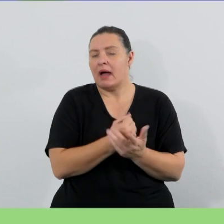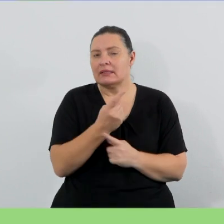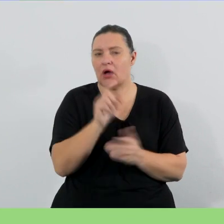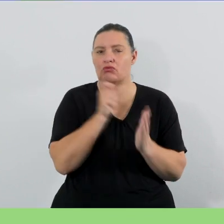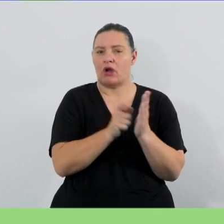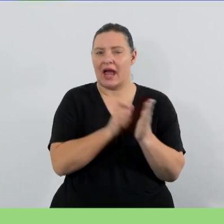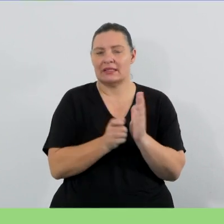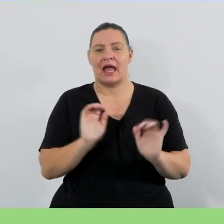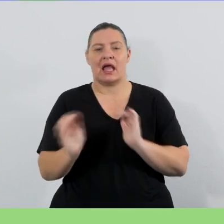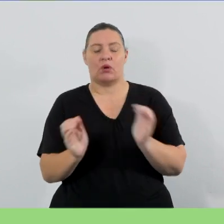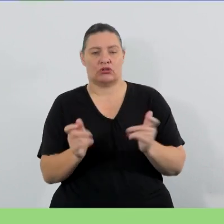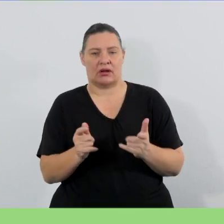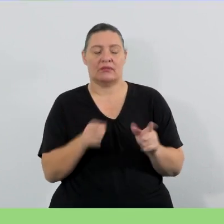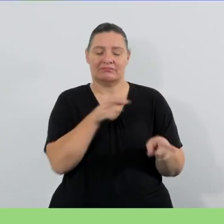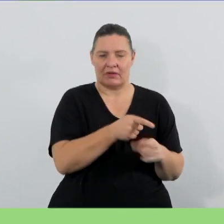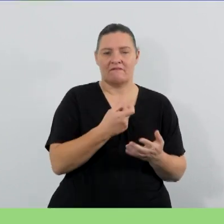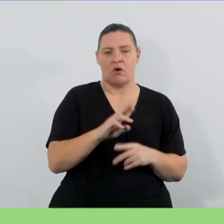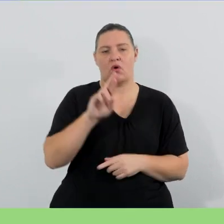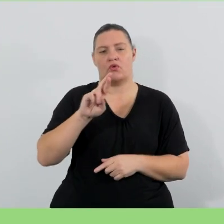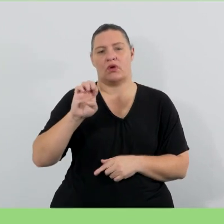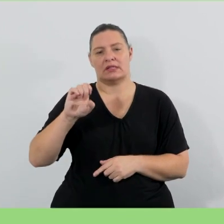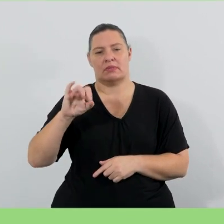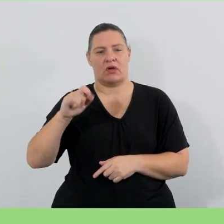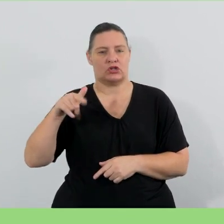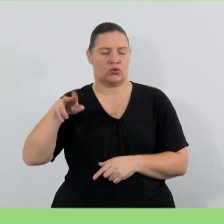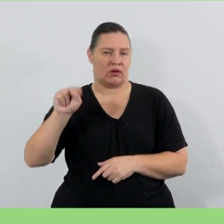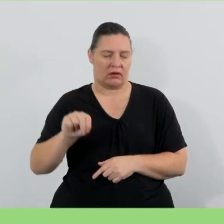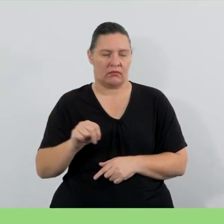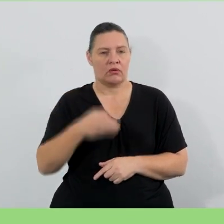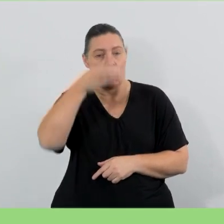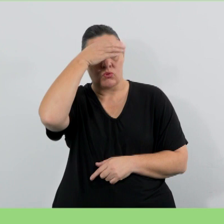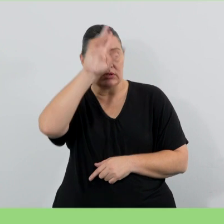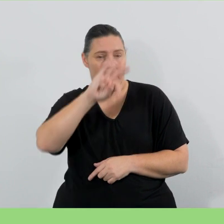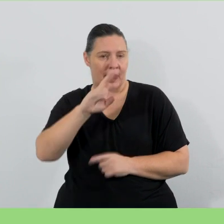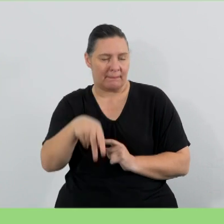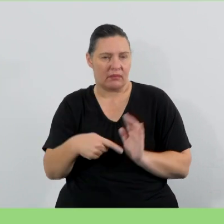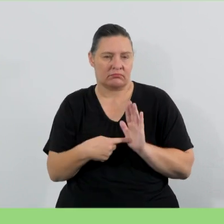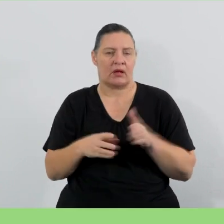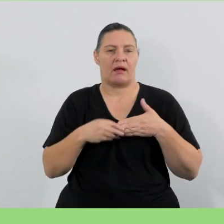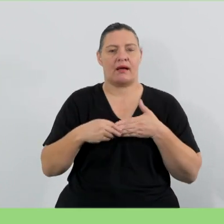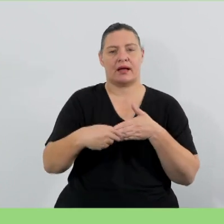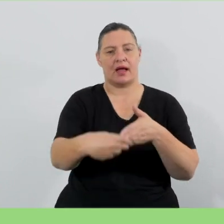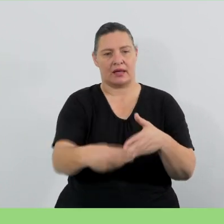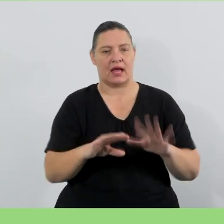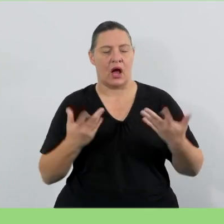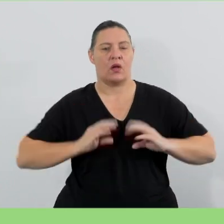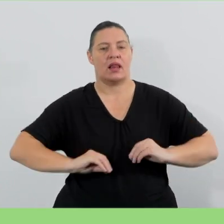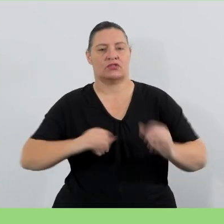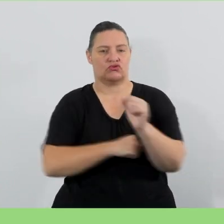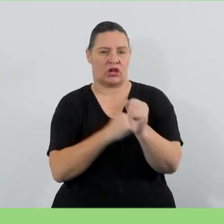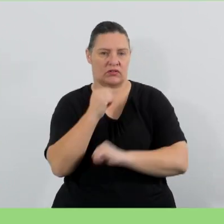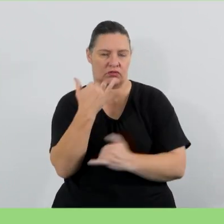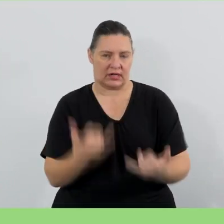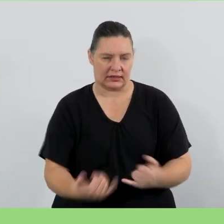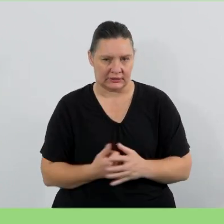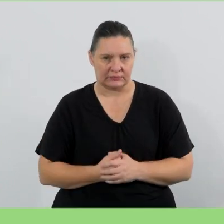to write the equation for respiration. So this is our concept map, which gives us guidance as to how our lesson is structured